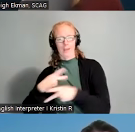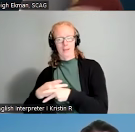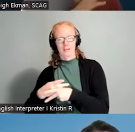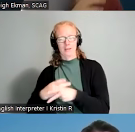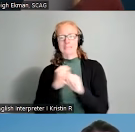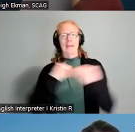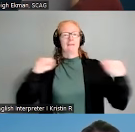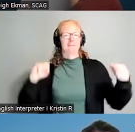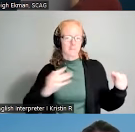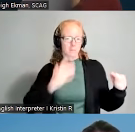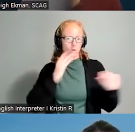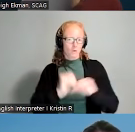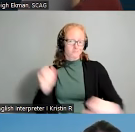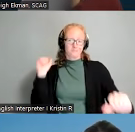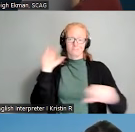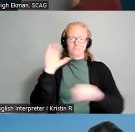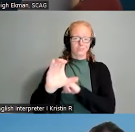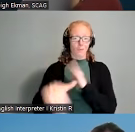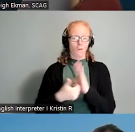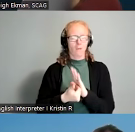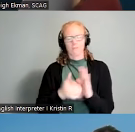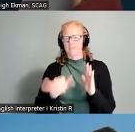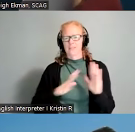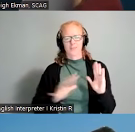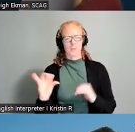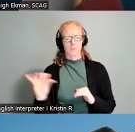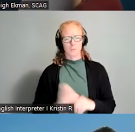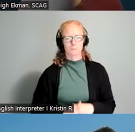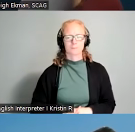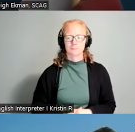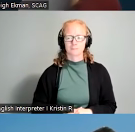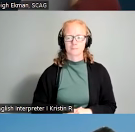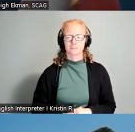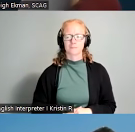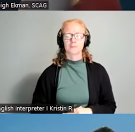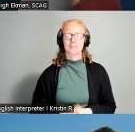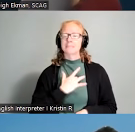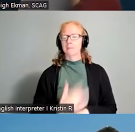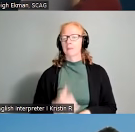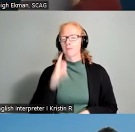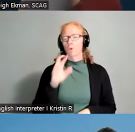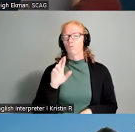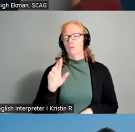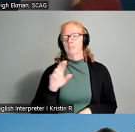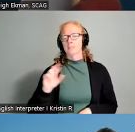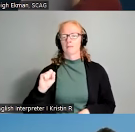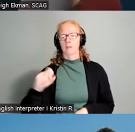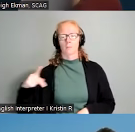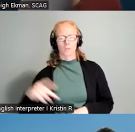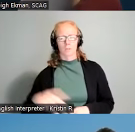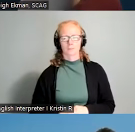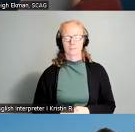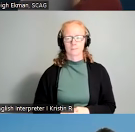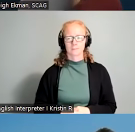safe and send all of the projects, we're also okay with that. But yeah, it's really meant for regionally significant